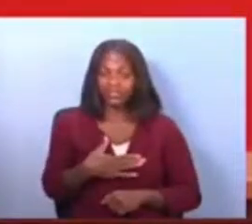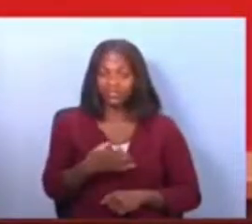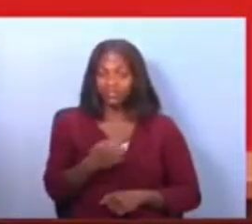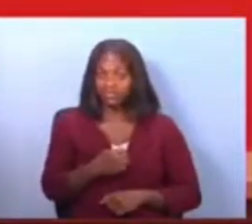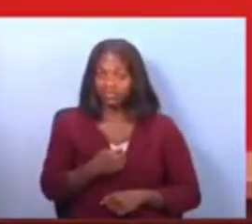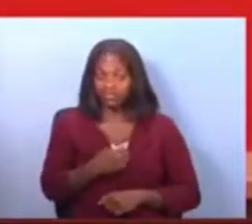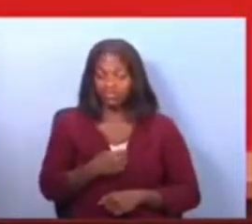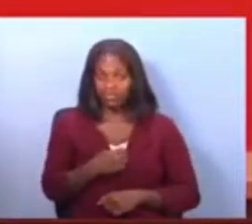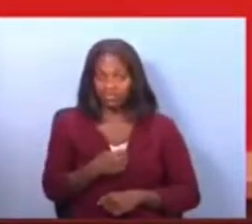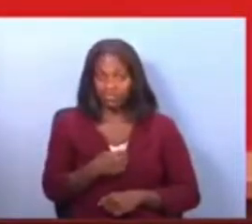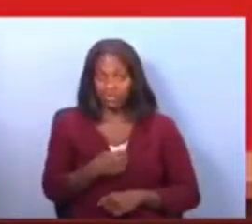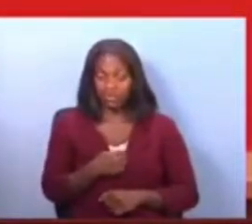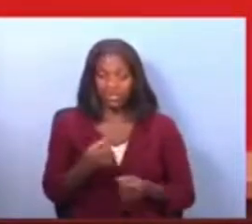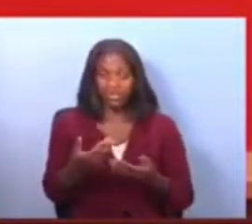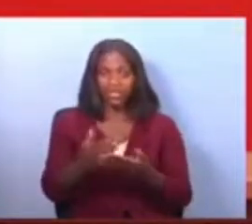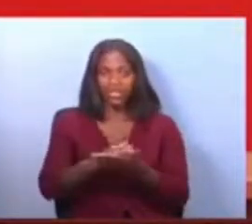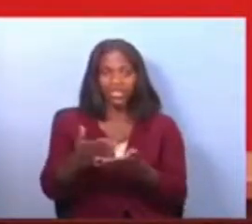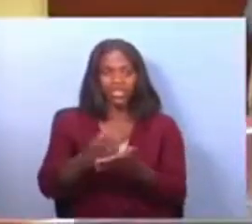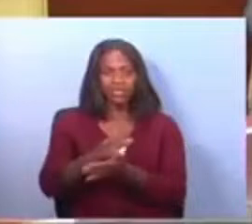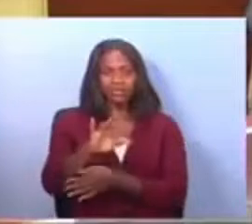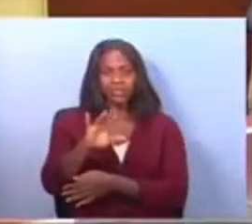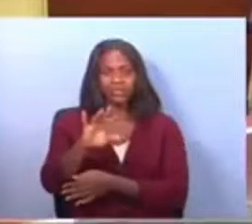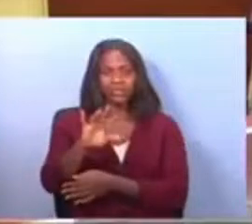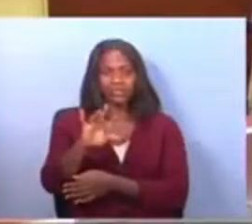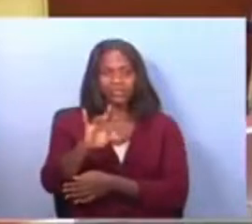please. Page 8,